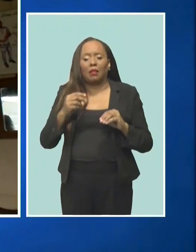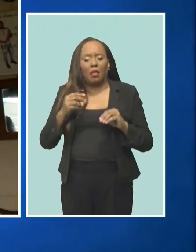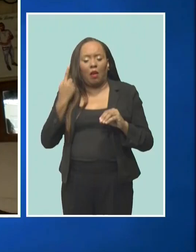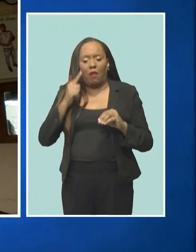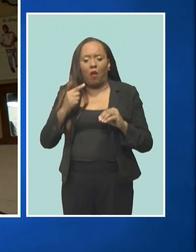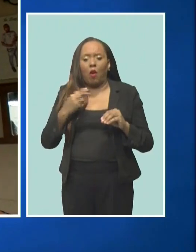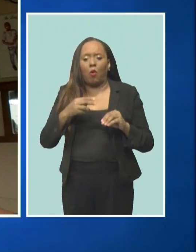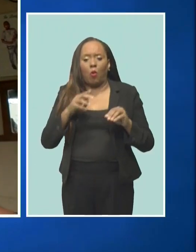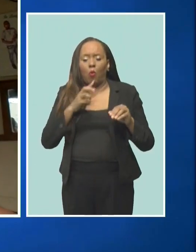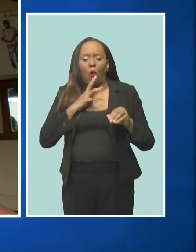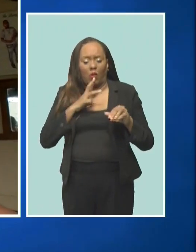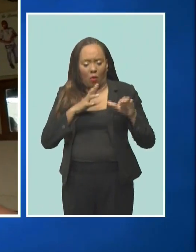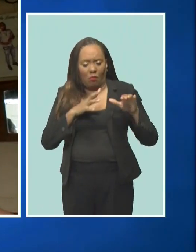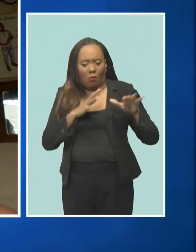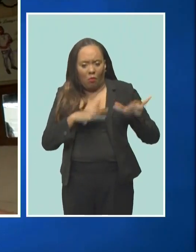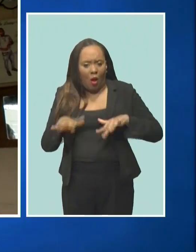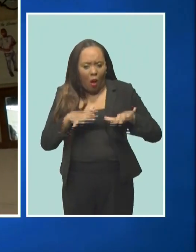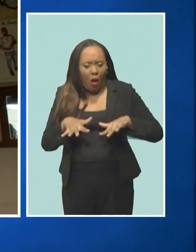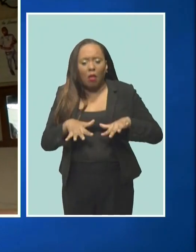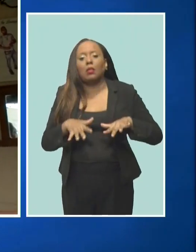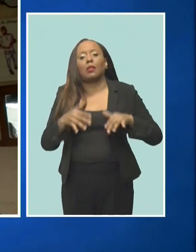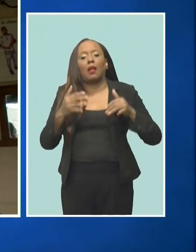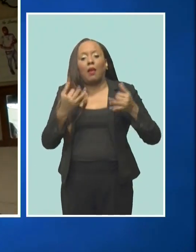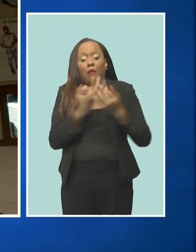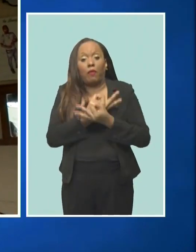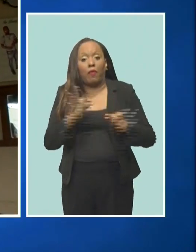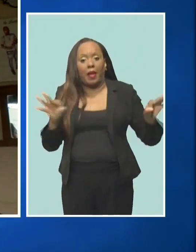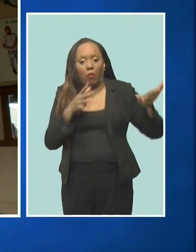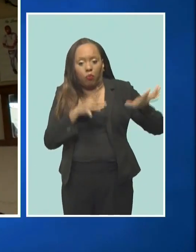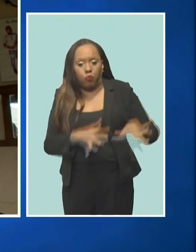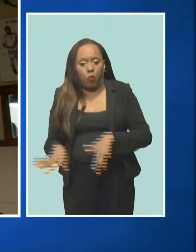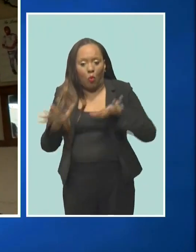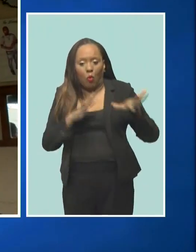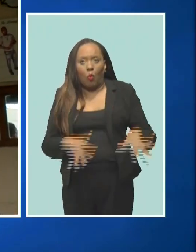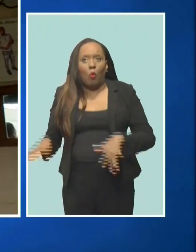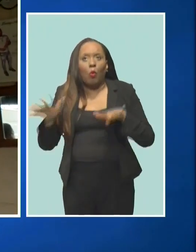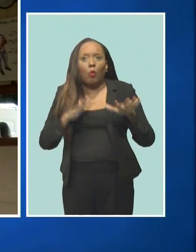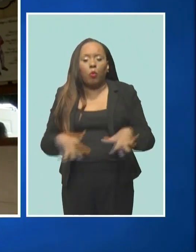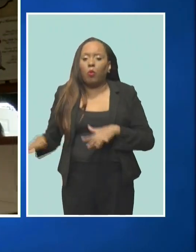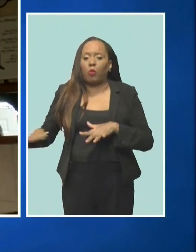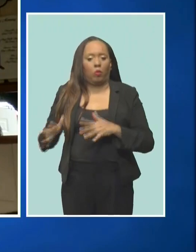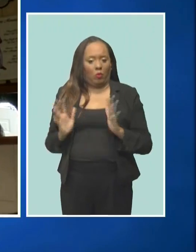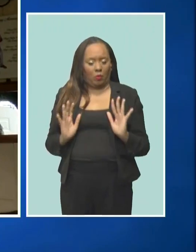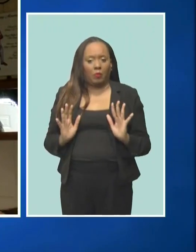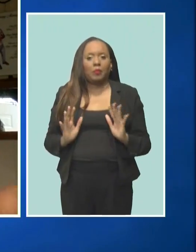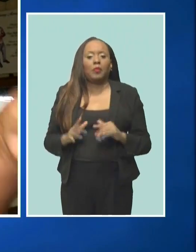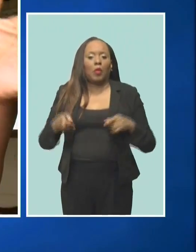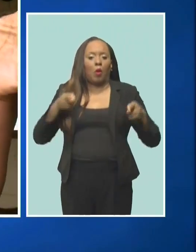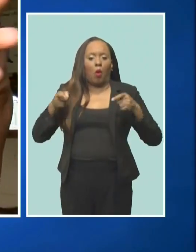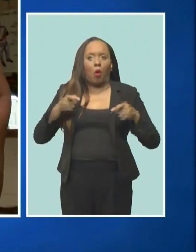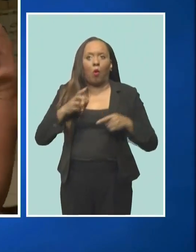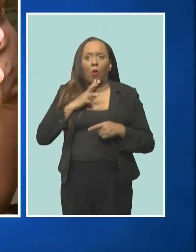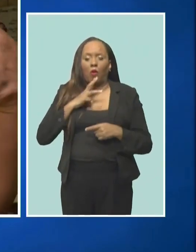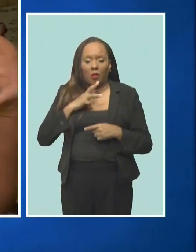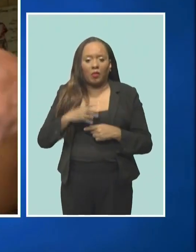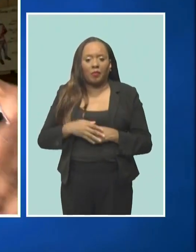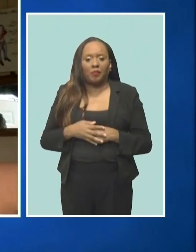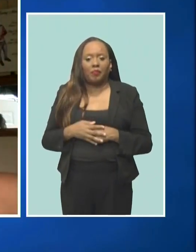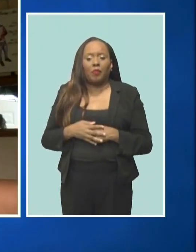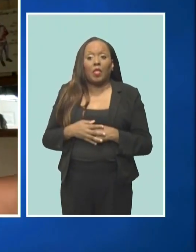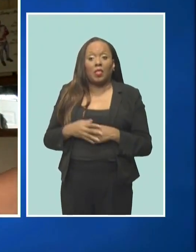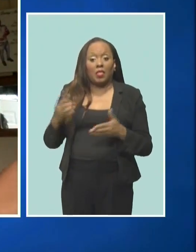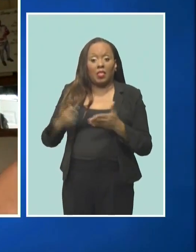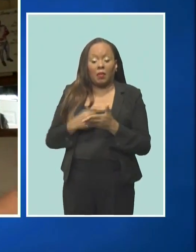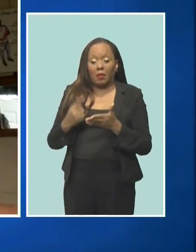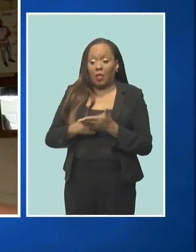doing well now. We ain't got no water in the road we no problems to go in the houses right now, because the water is usually come from Mason Hall Street and